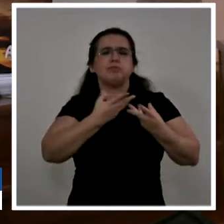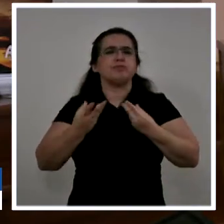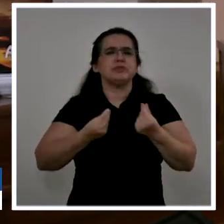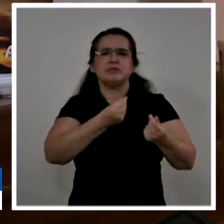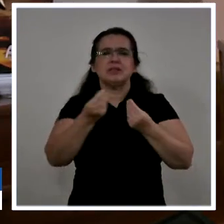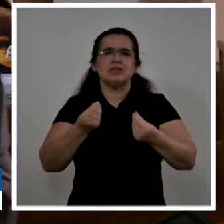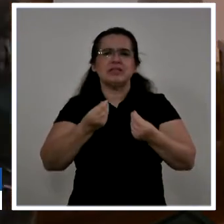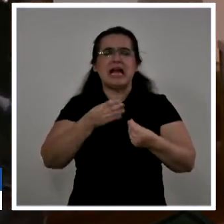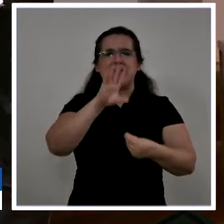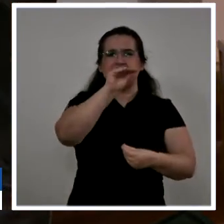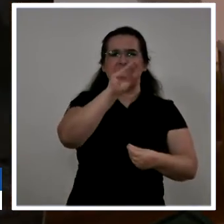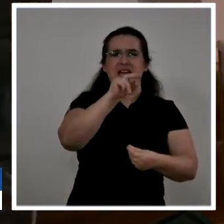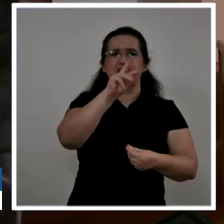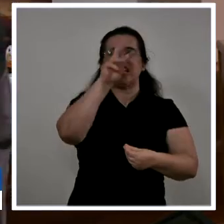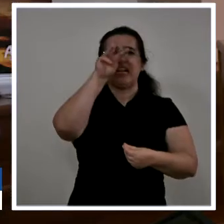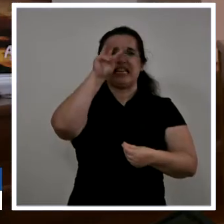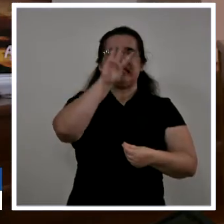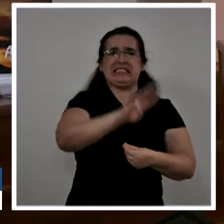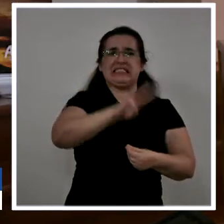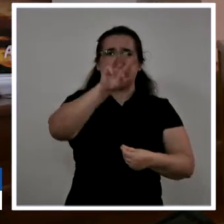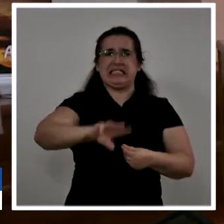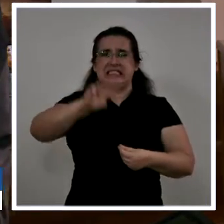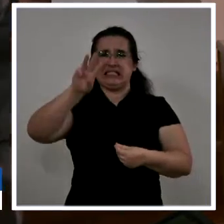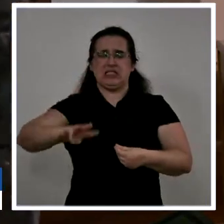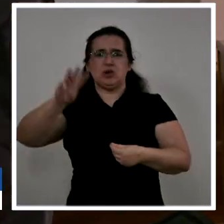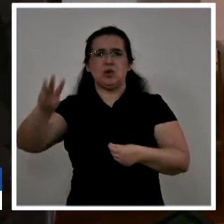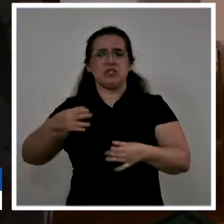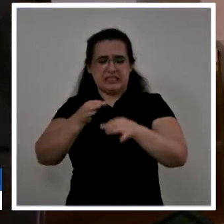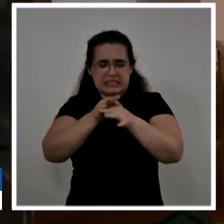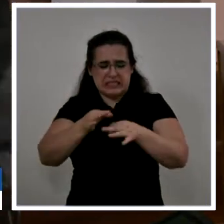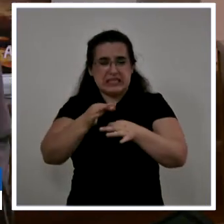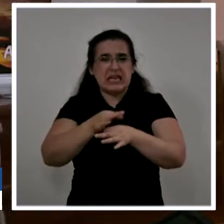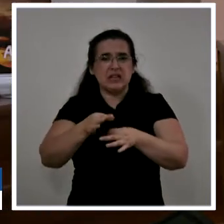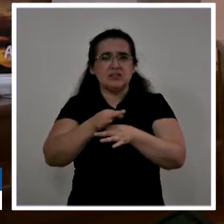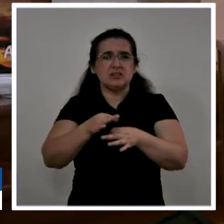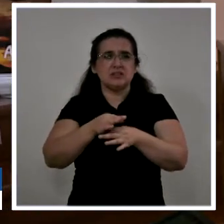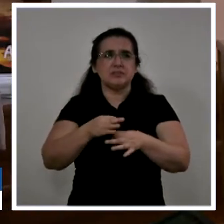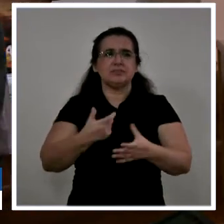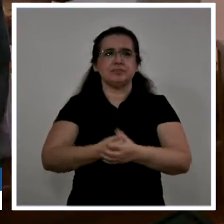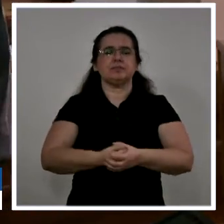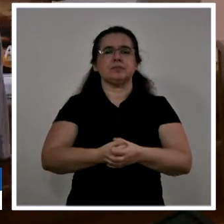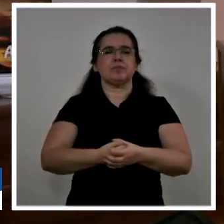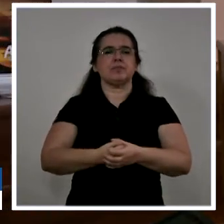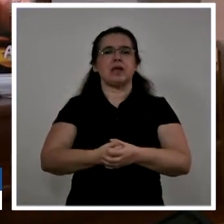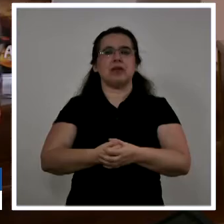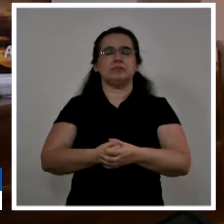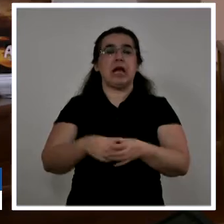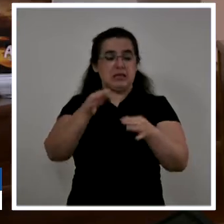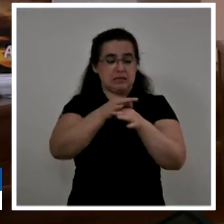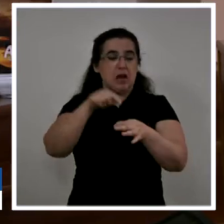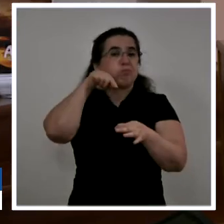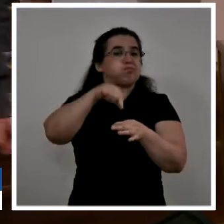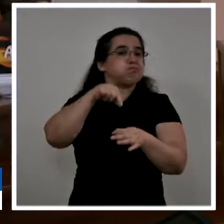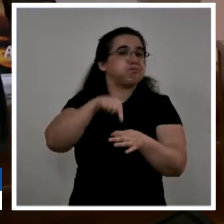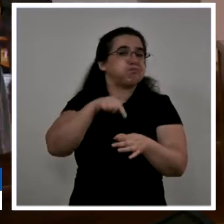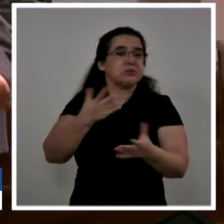10 trilhões de células. And inside almost every one of those cells, e dentro de praticamente todas essas células, is